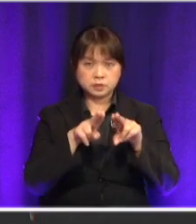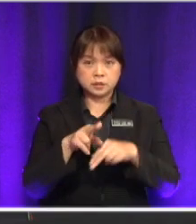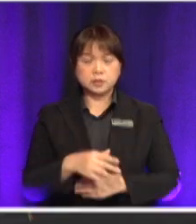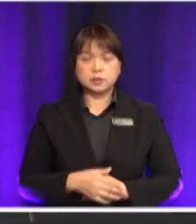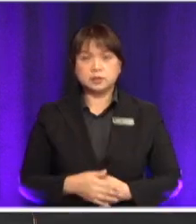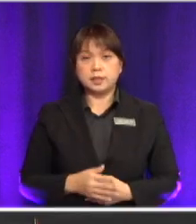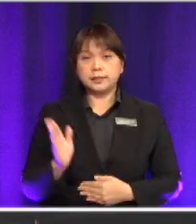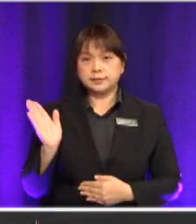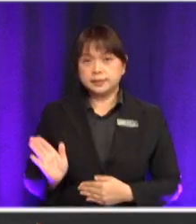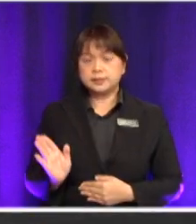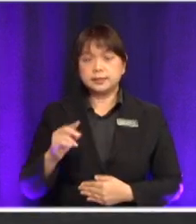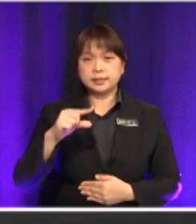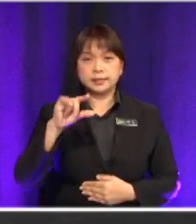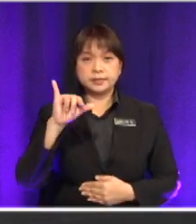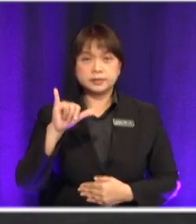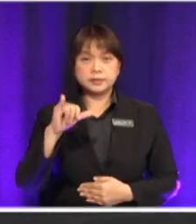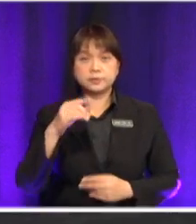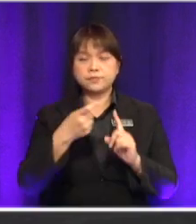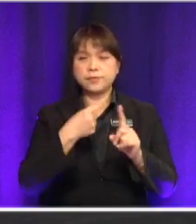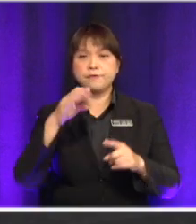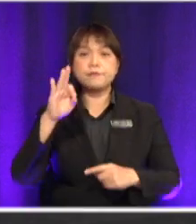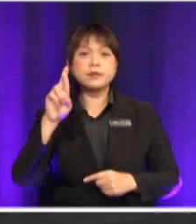France called Jean.